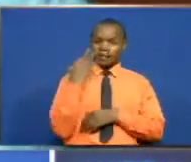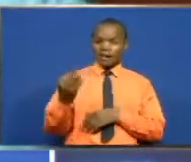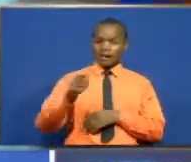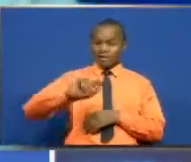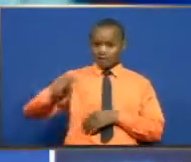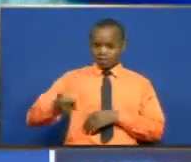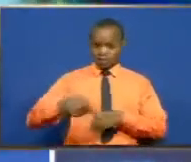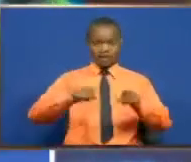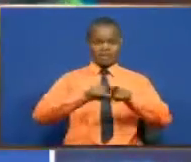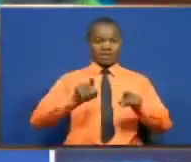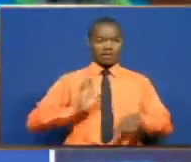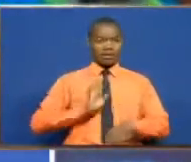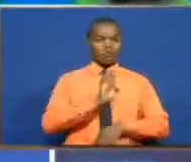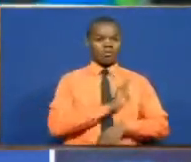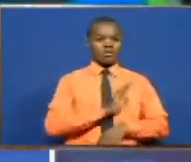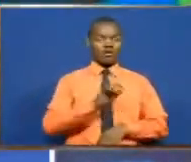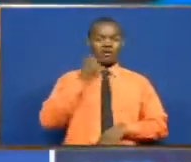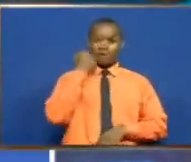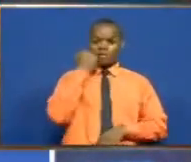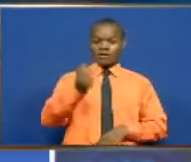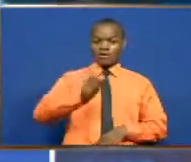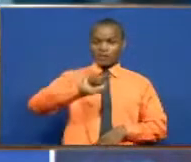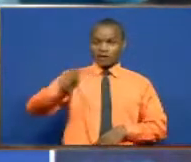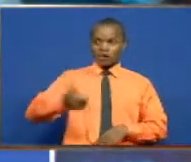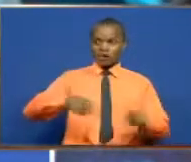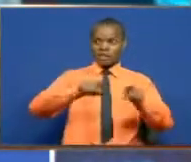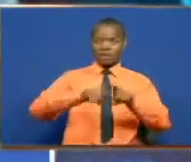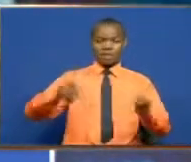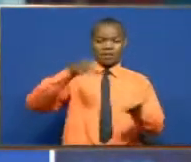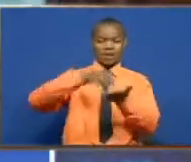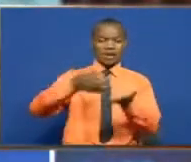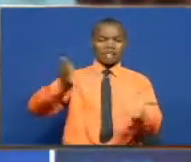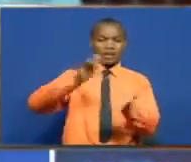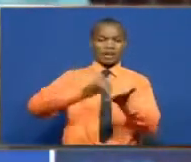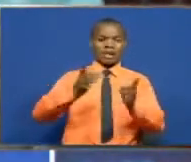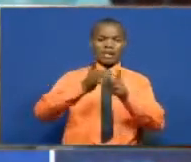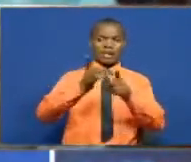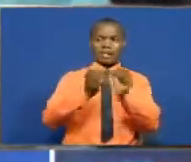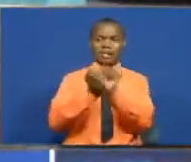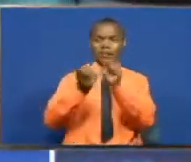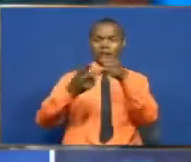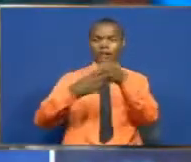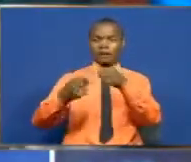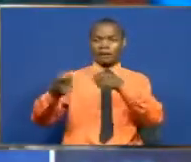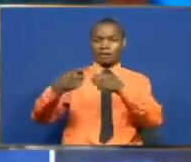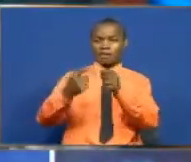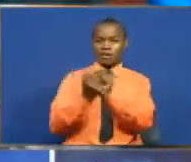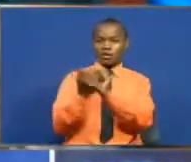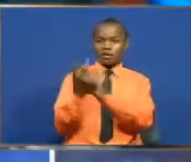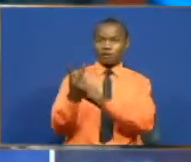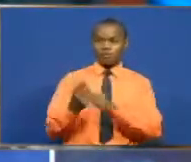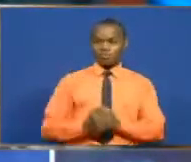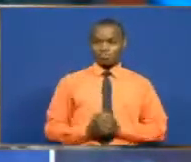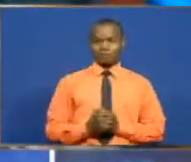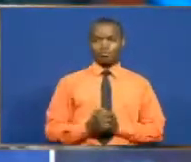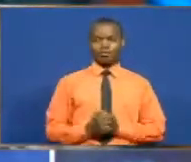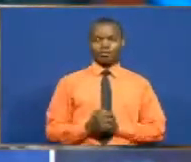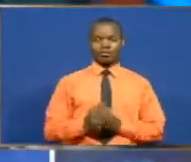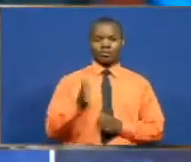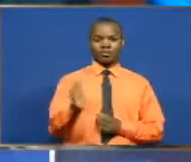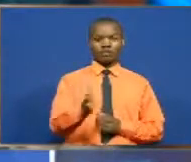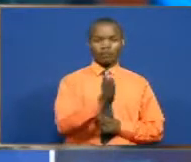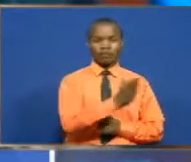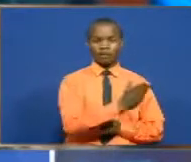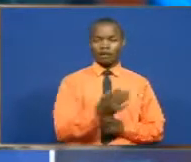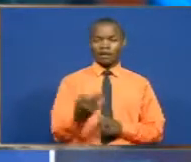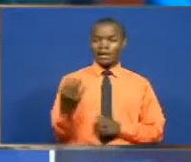a bond of 500,000 shillings, with the case set for mention on the 17th of December. Finally, three